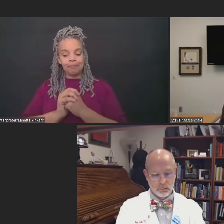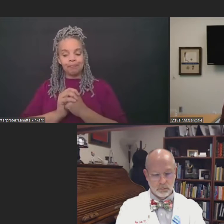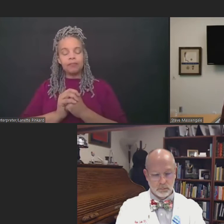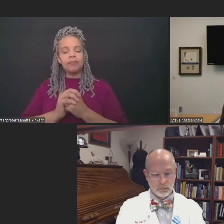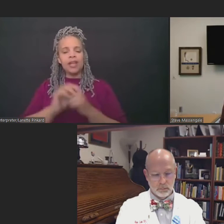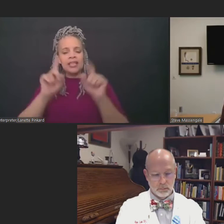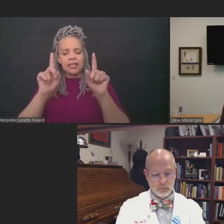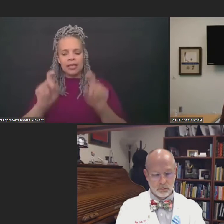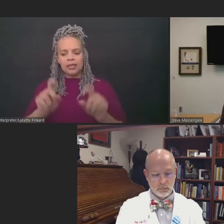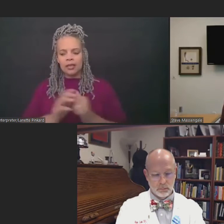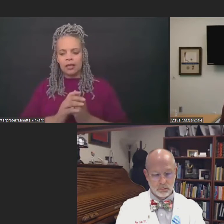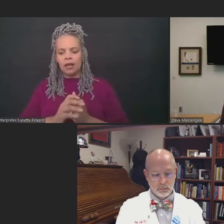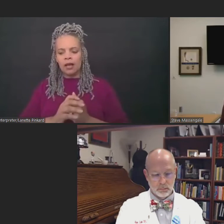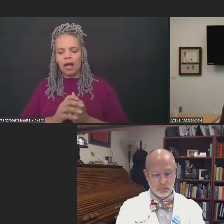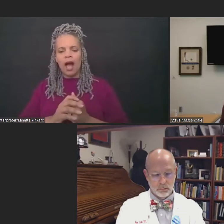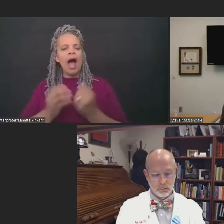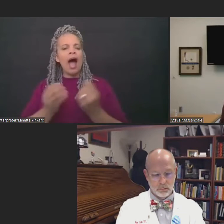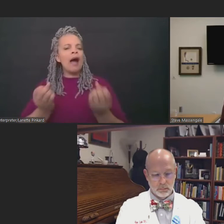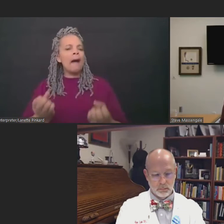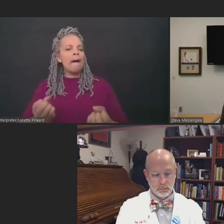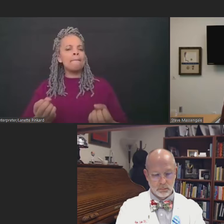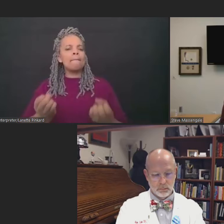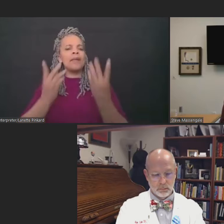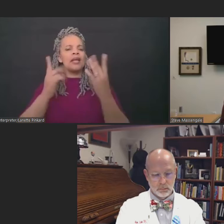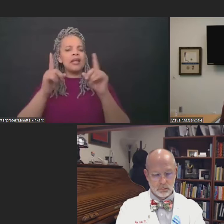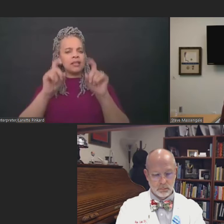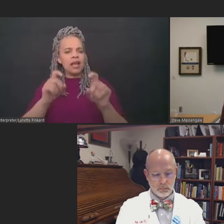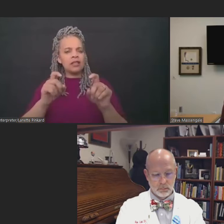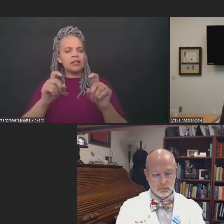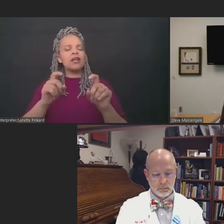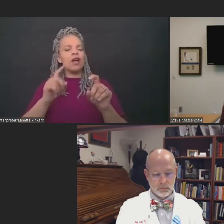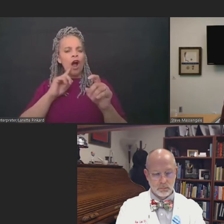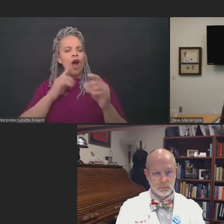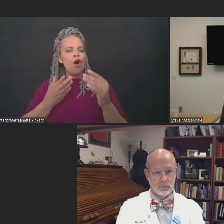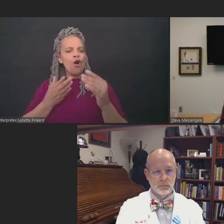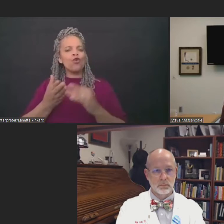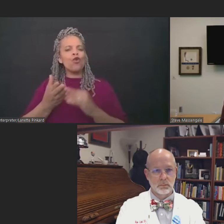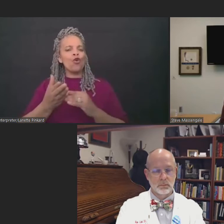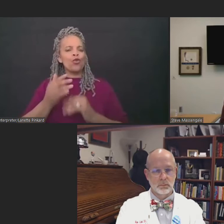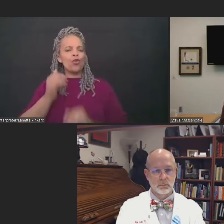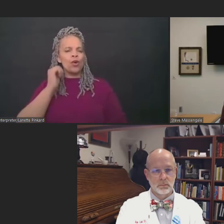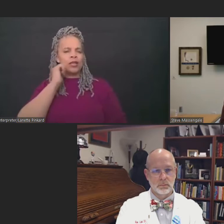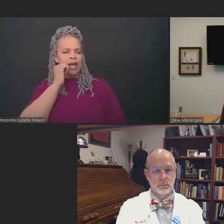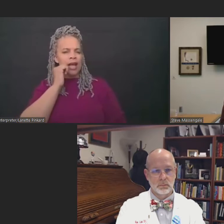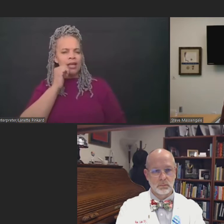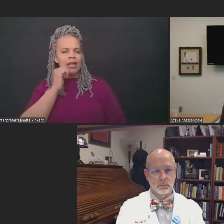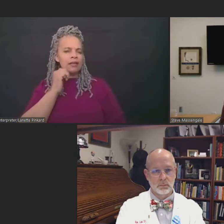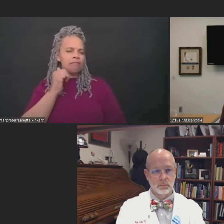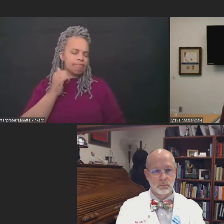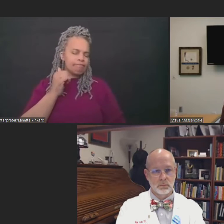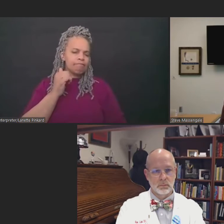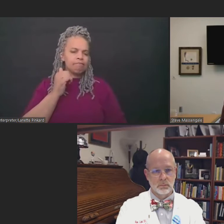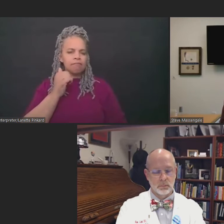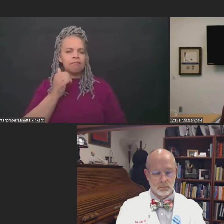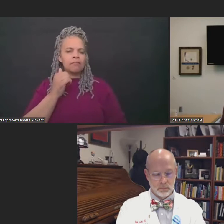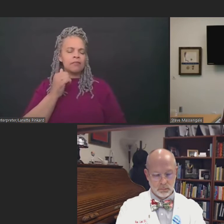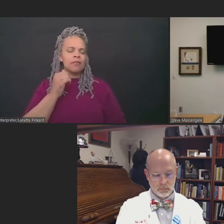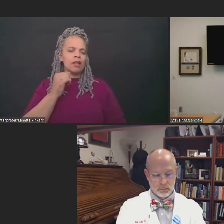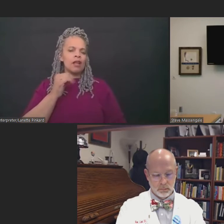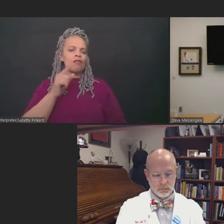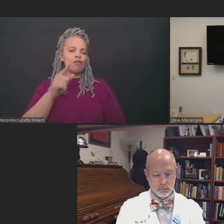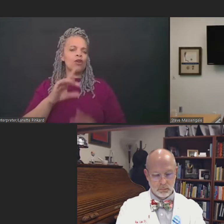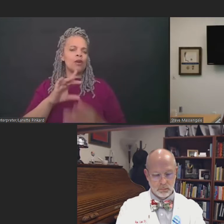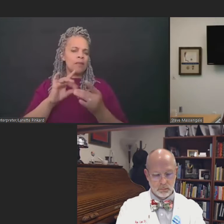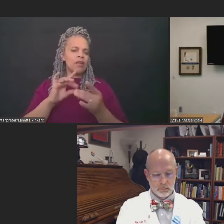testing, how many testing are going through in a daily basis? If you can sort of mention that